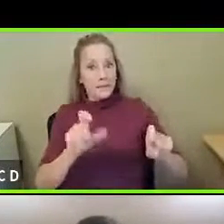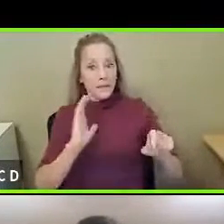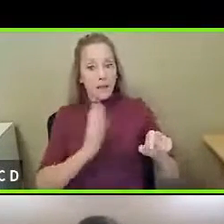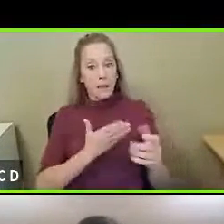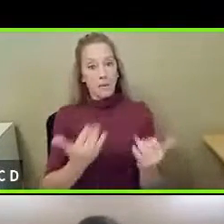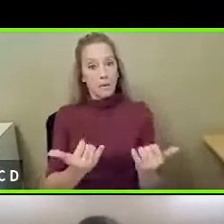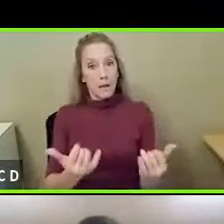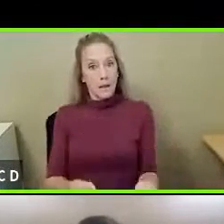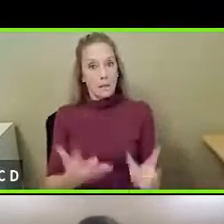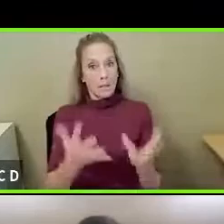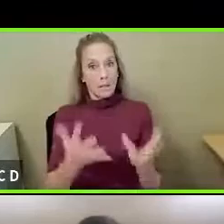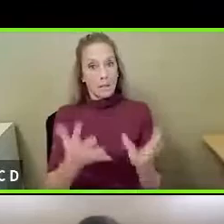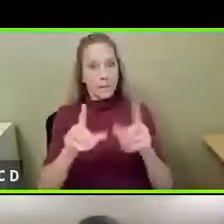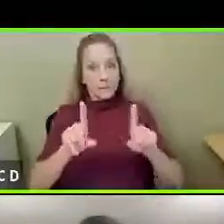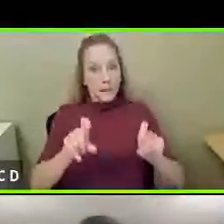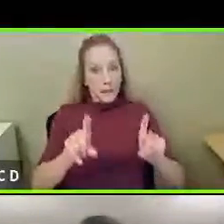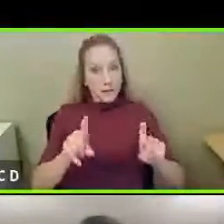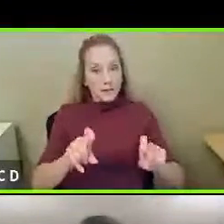volume,